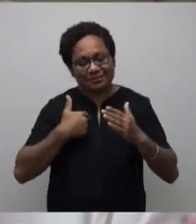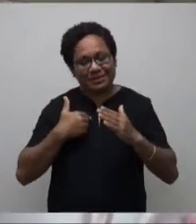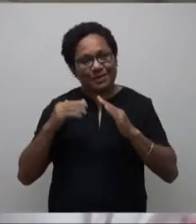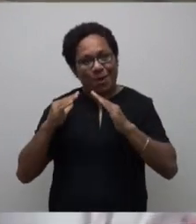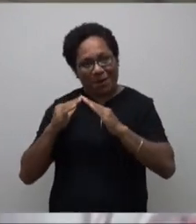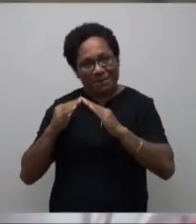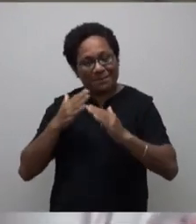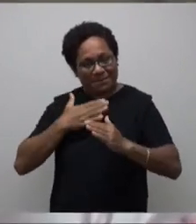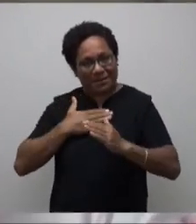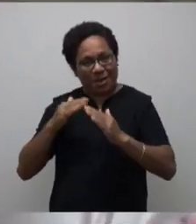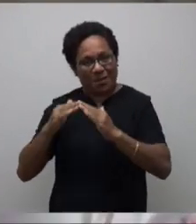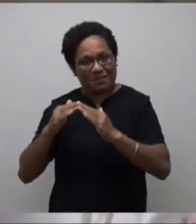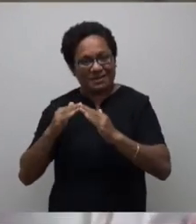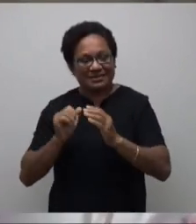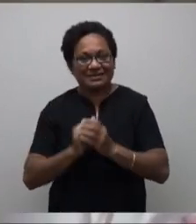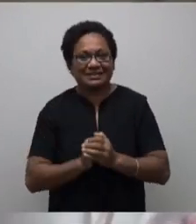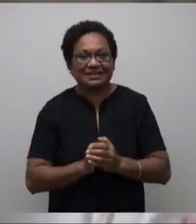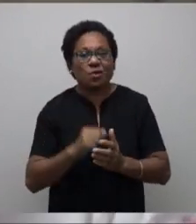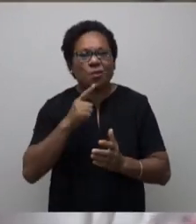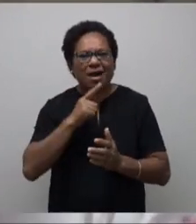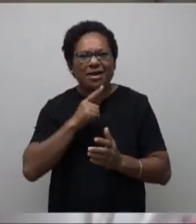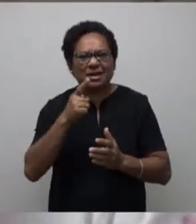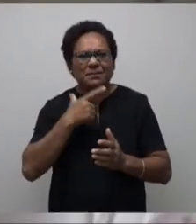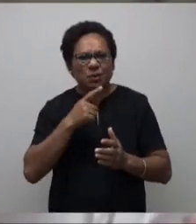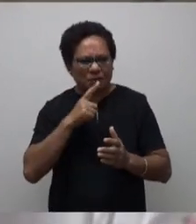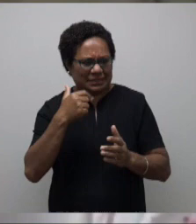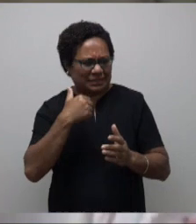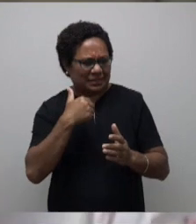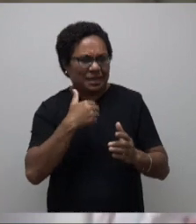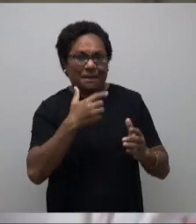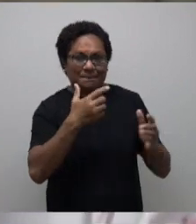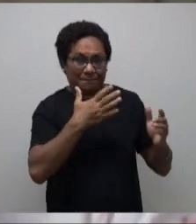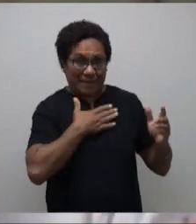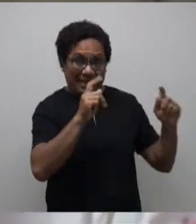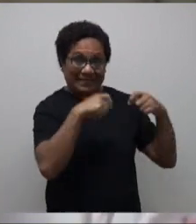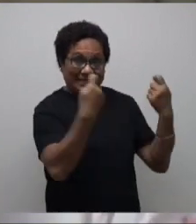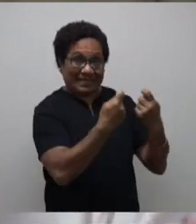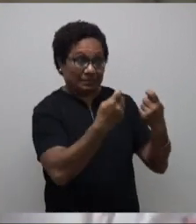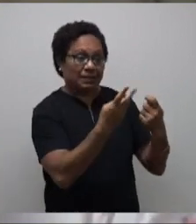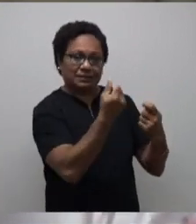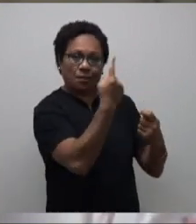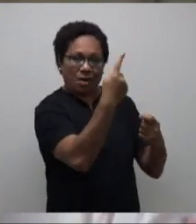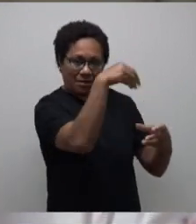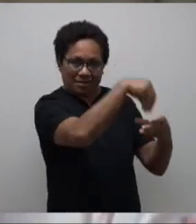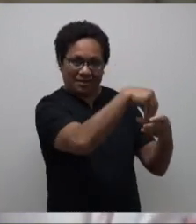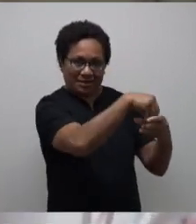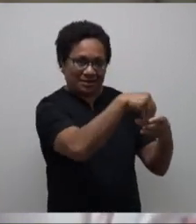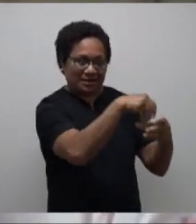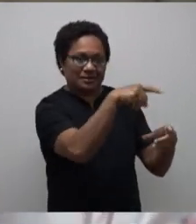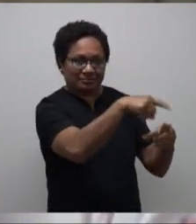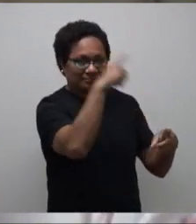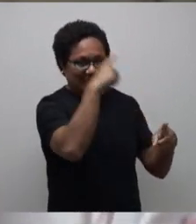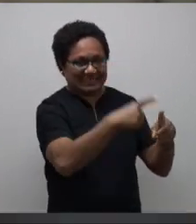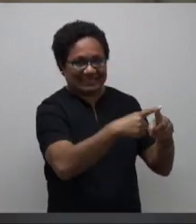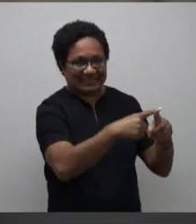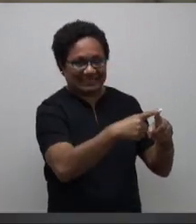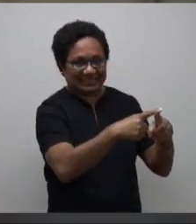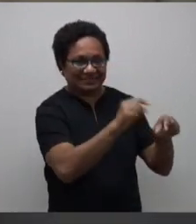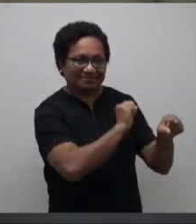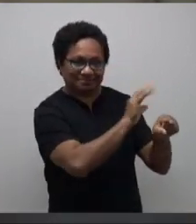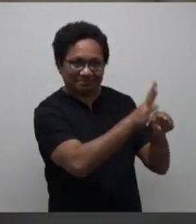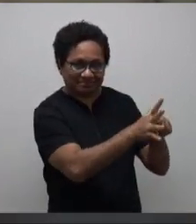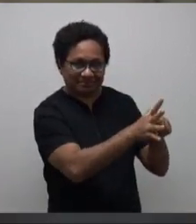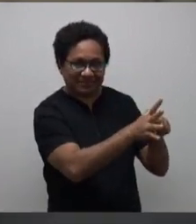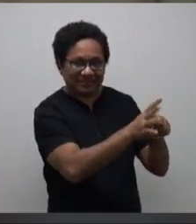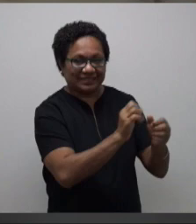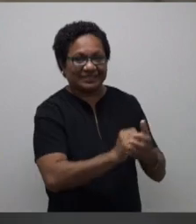quarantine as a potential primary contact of one of our medical team members who contacted COVID-19.